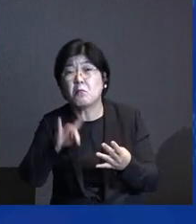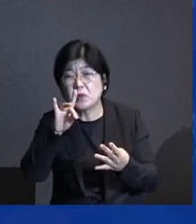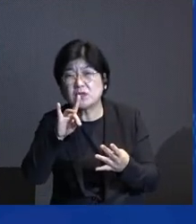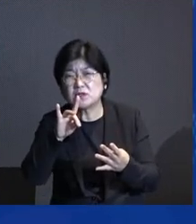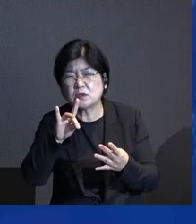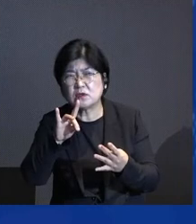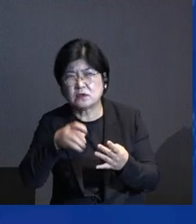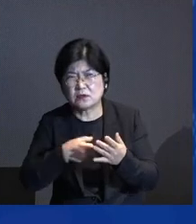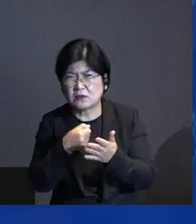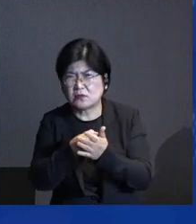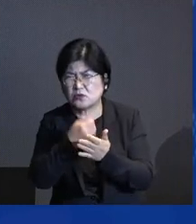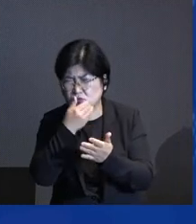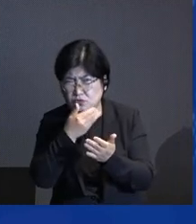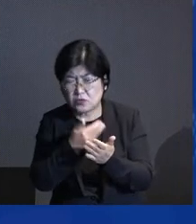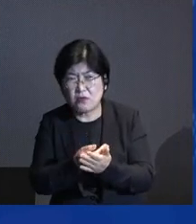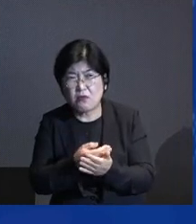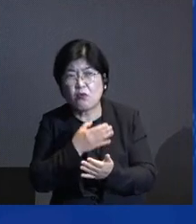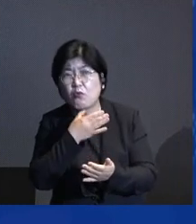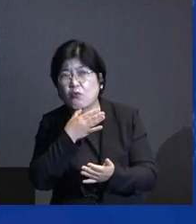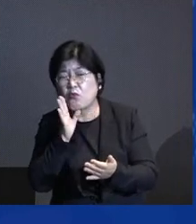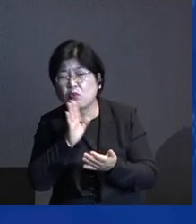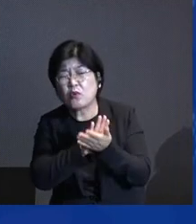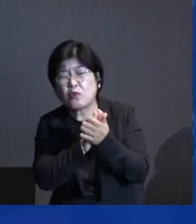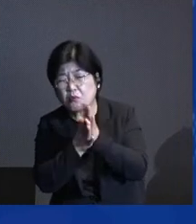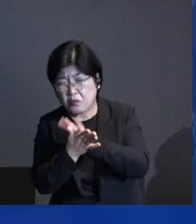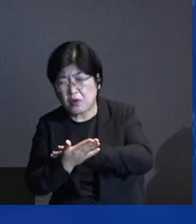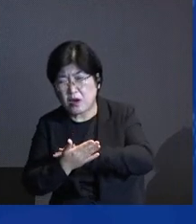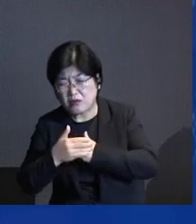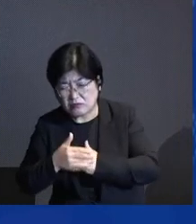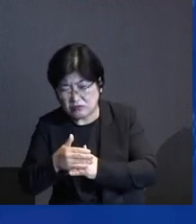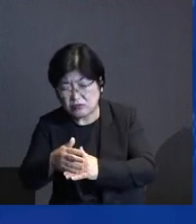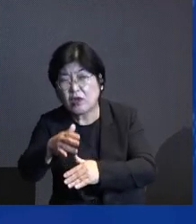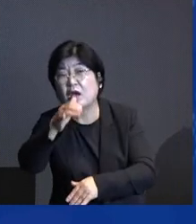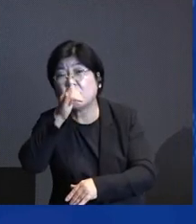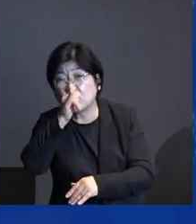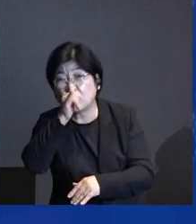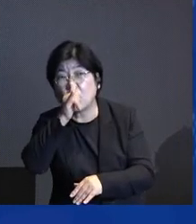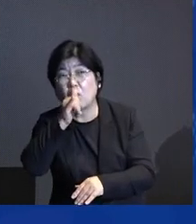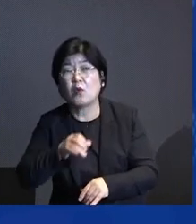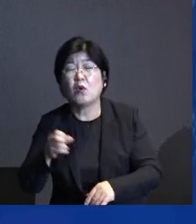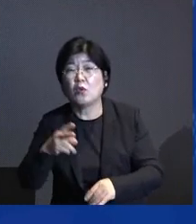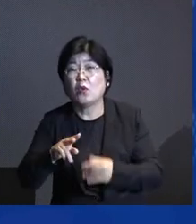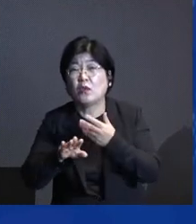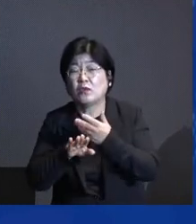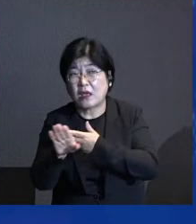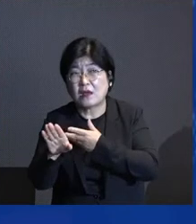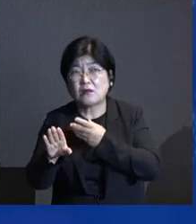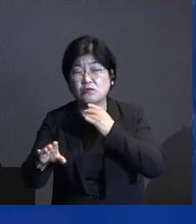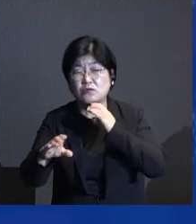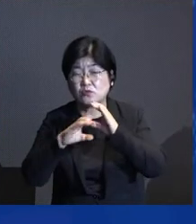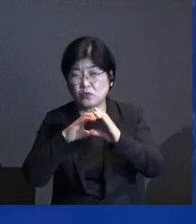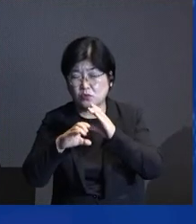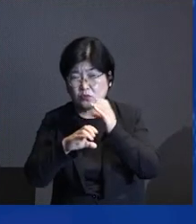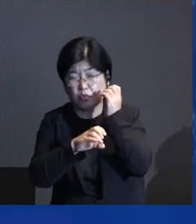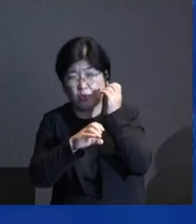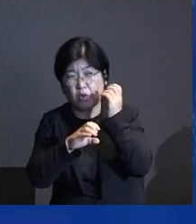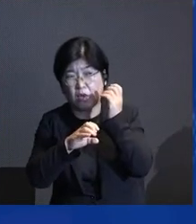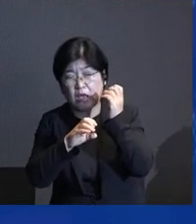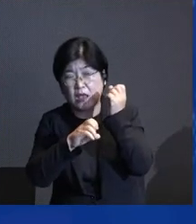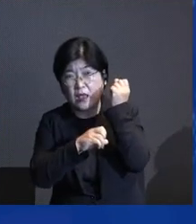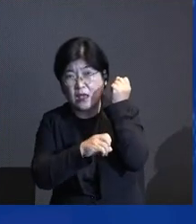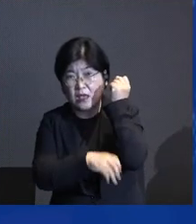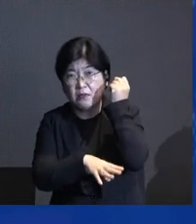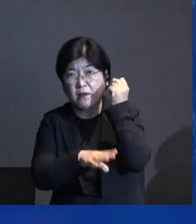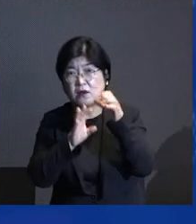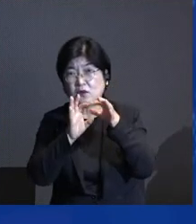propose that other future community-based programs that are set on the active aging concept